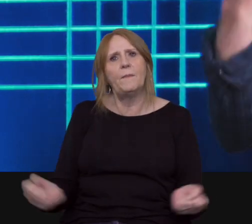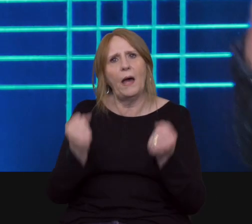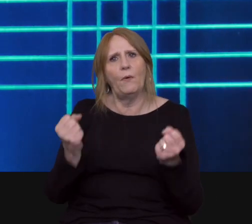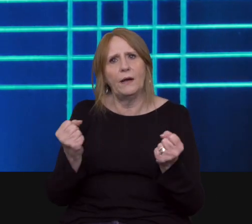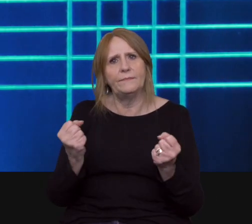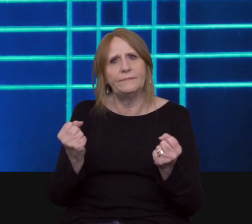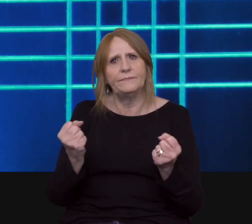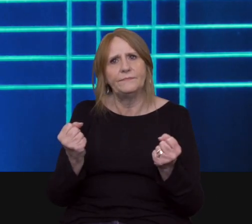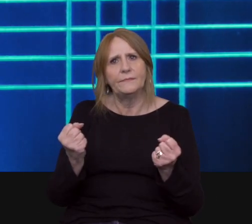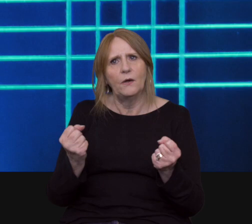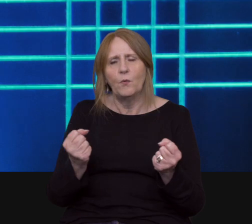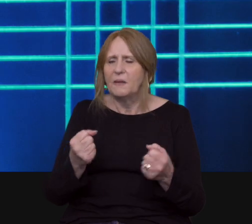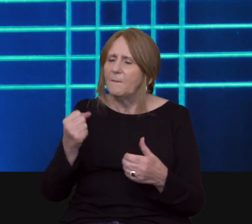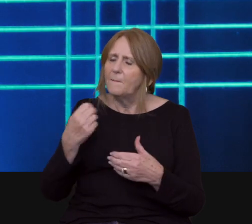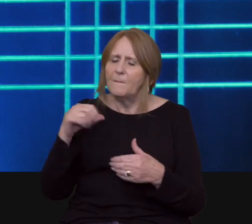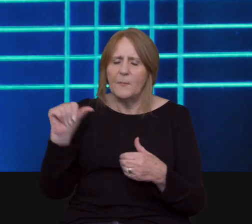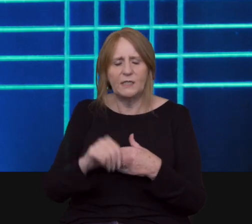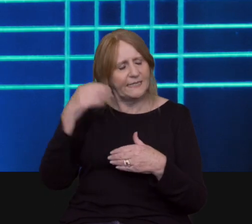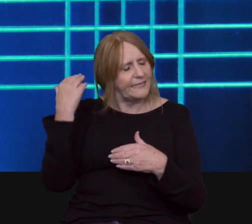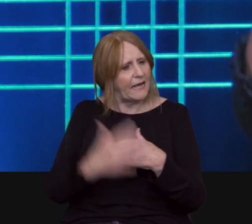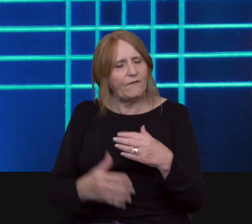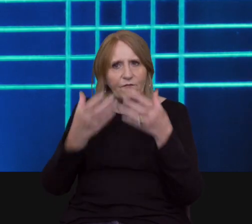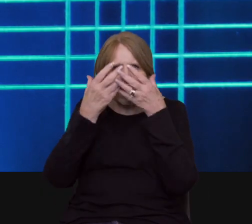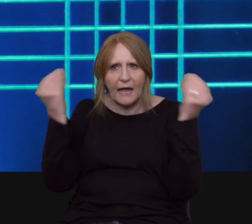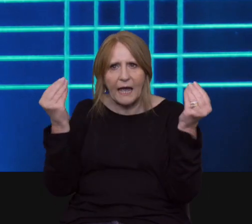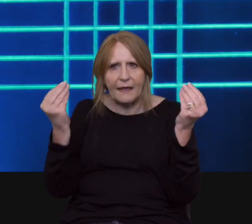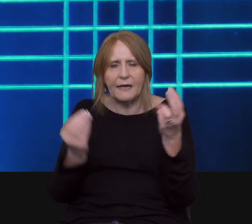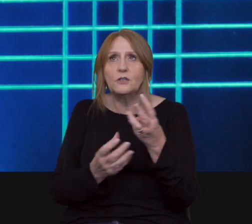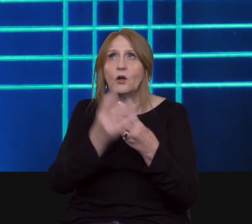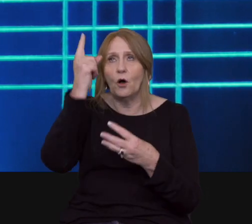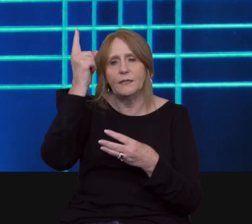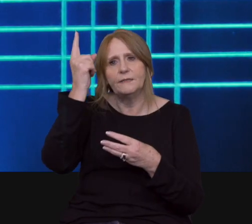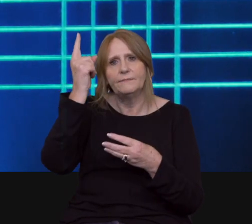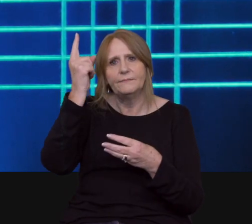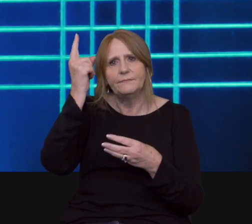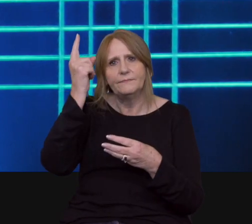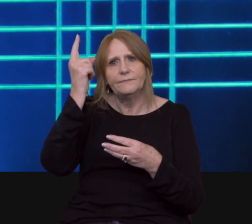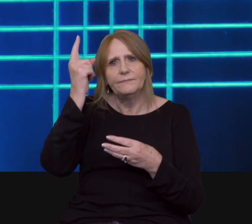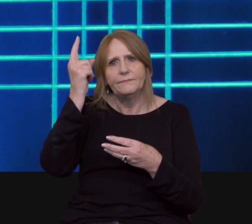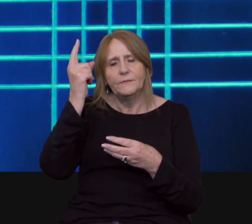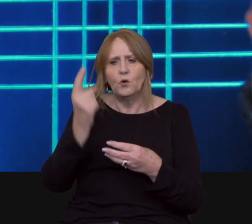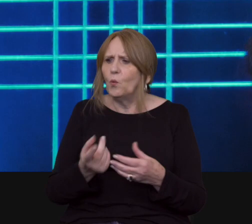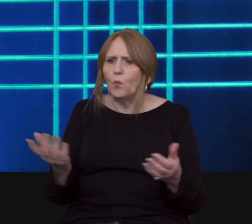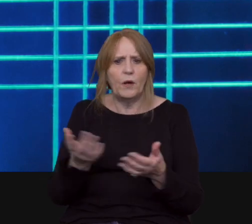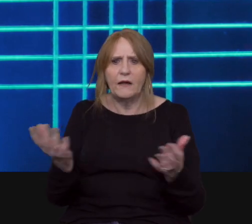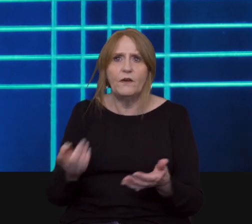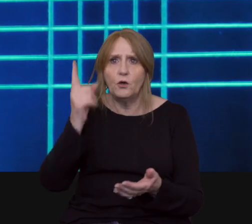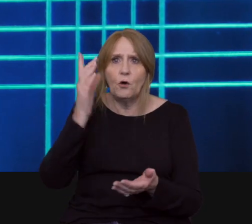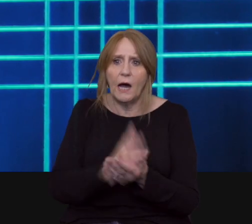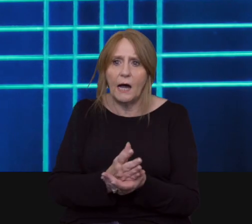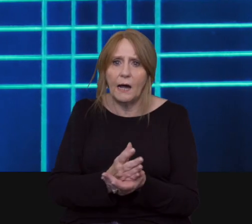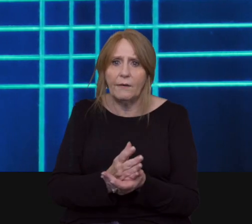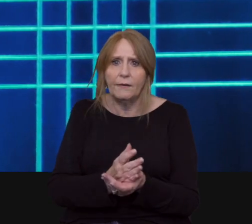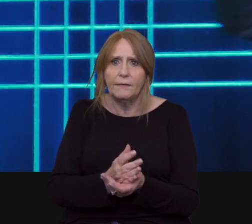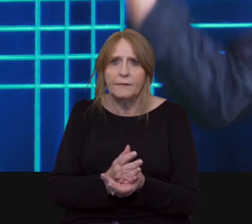this. We must never forget it's God. And listen, whatever situation you are in your city or in your country, some are going into a